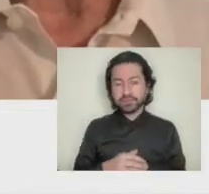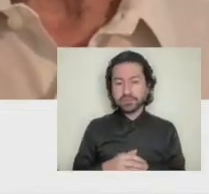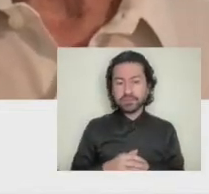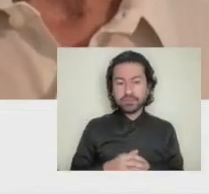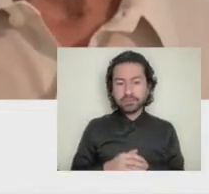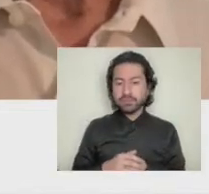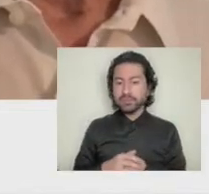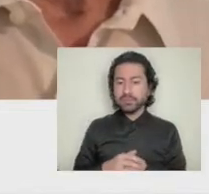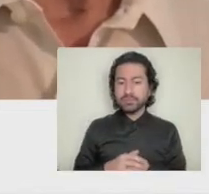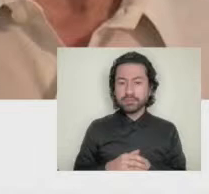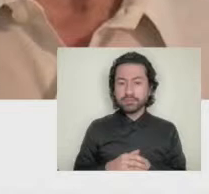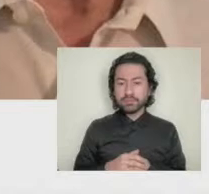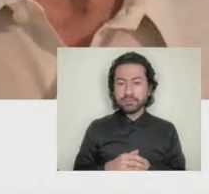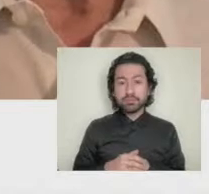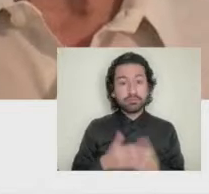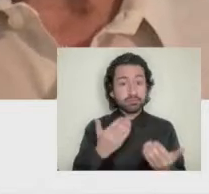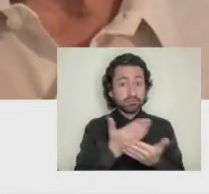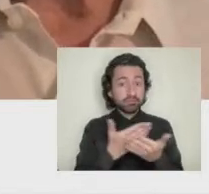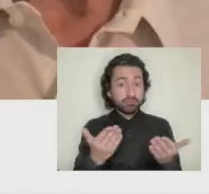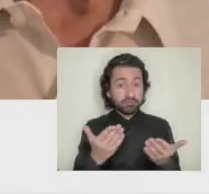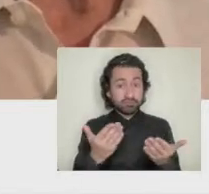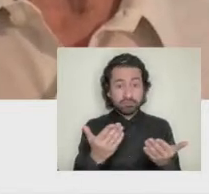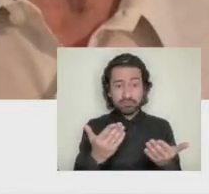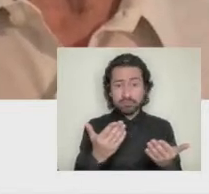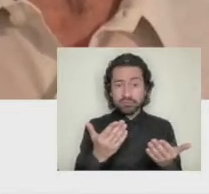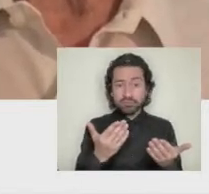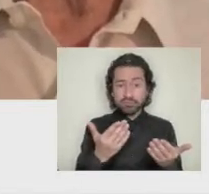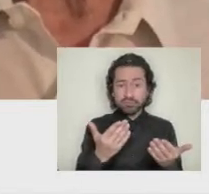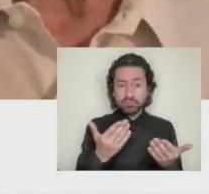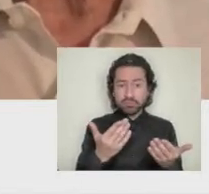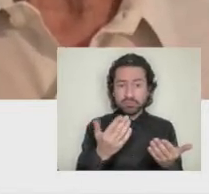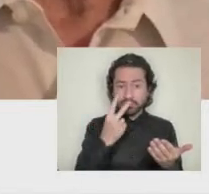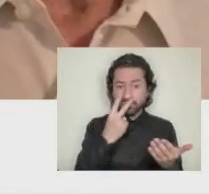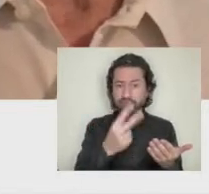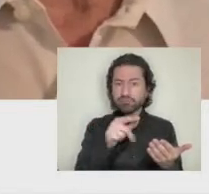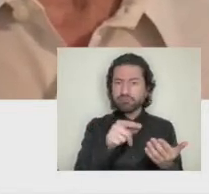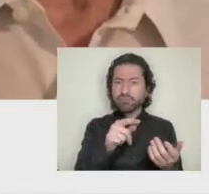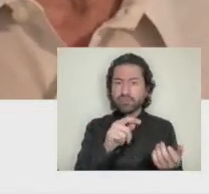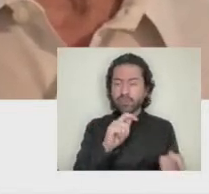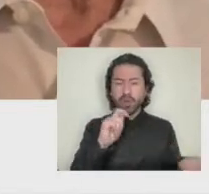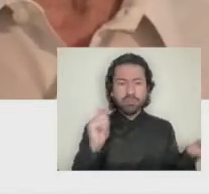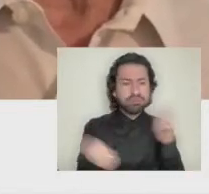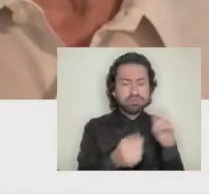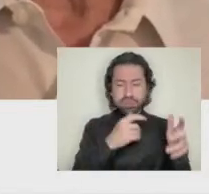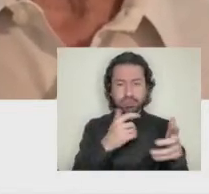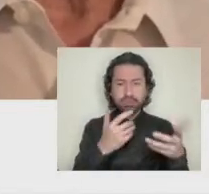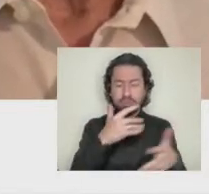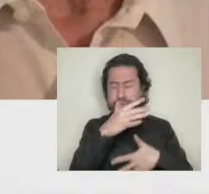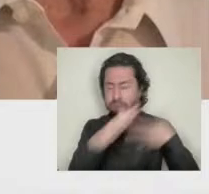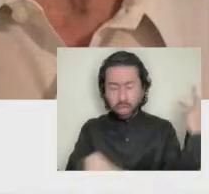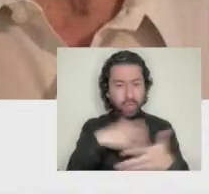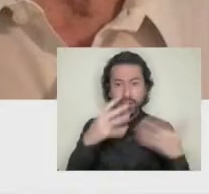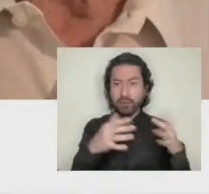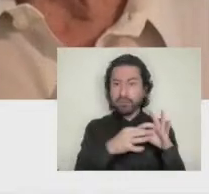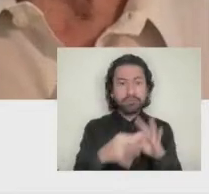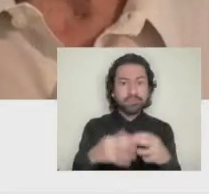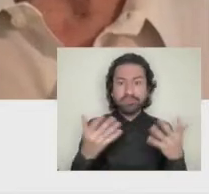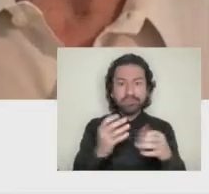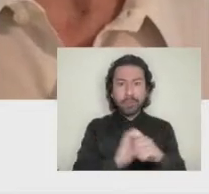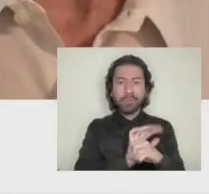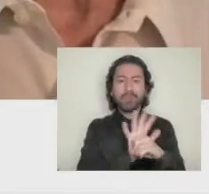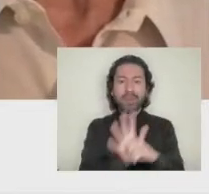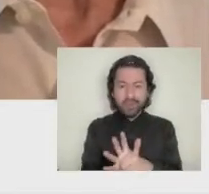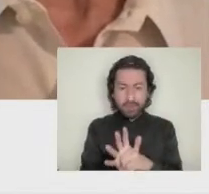blacks. So it affected ethnic minorities to a much greater extent than it